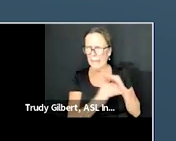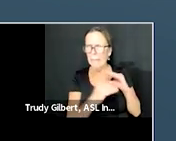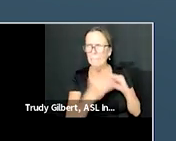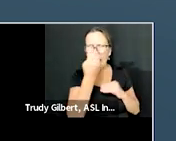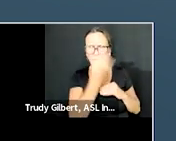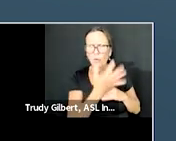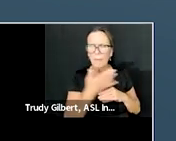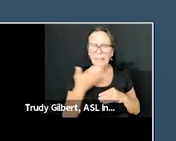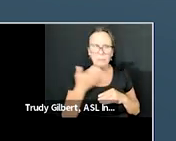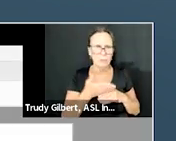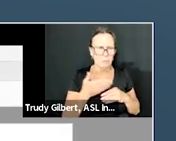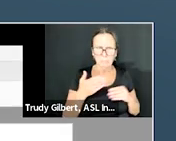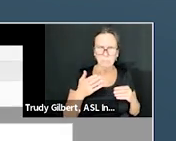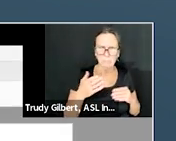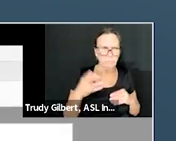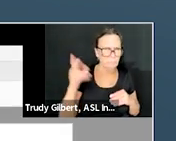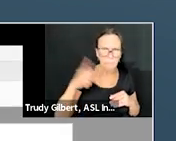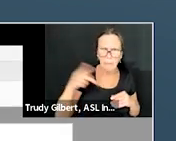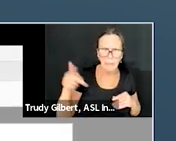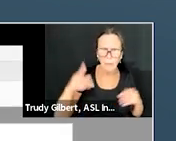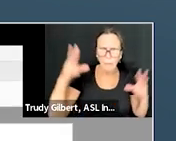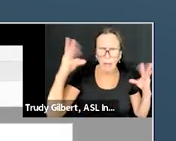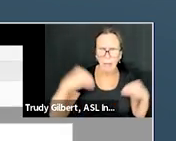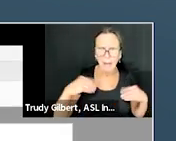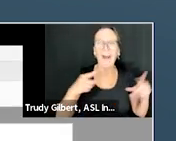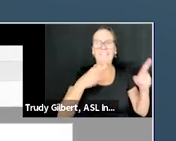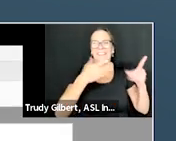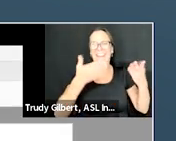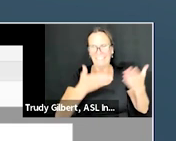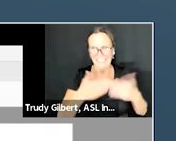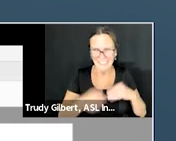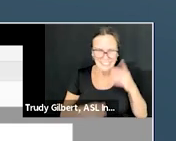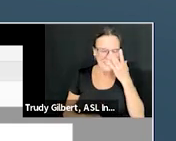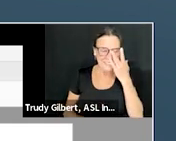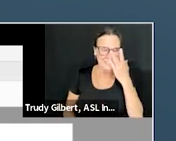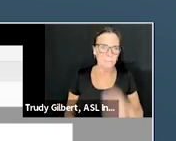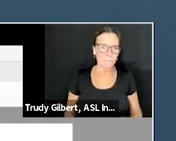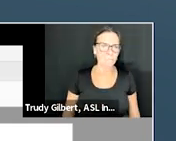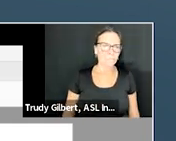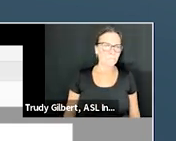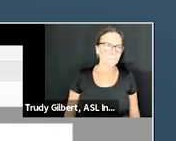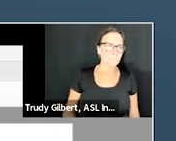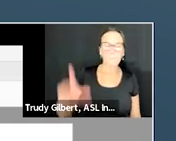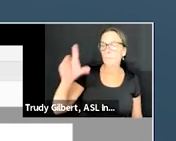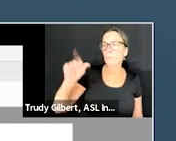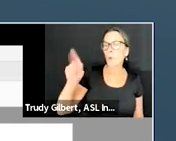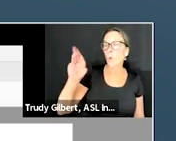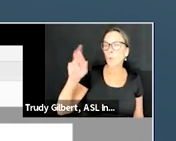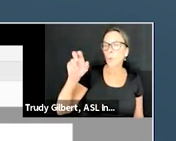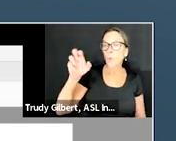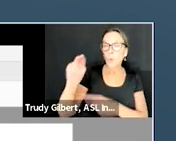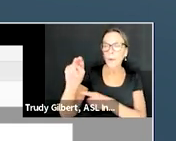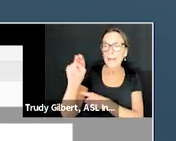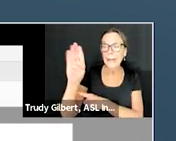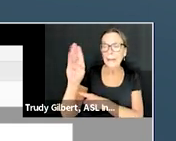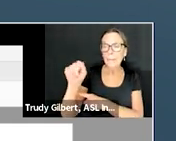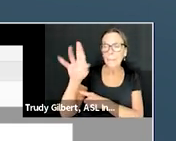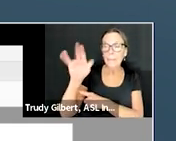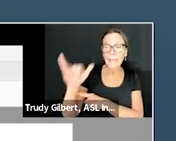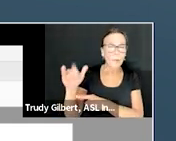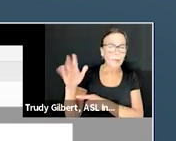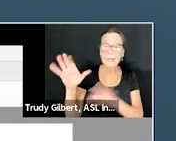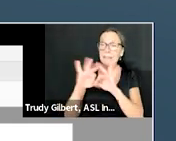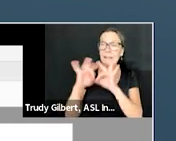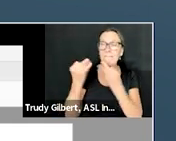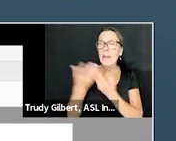Not sure what happened to the PowerPoint, but there we go. Lauren Berry is the Family Student Engagement